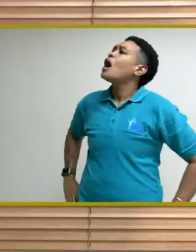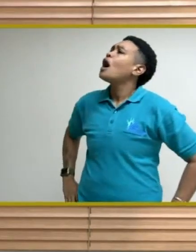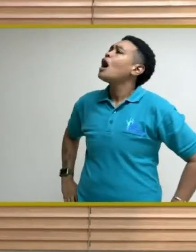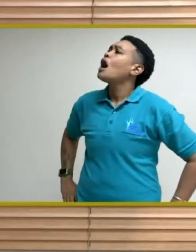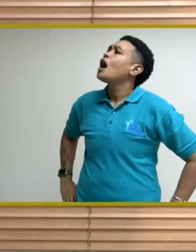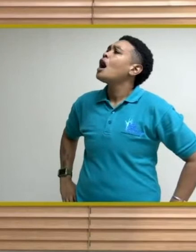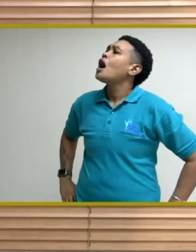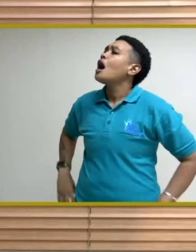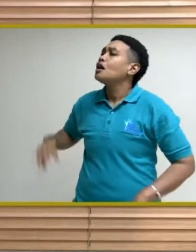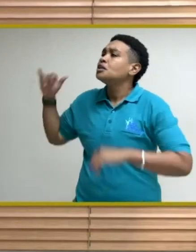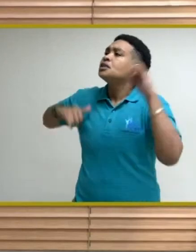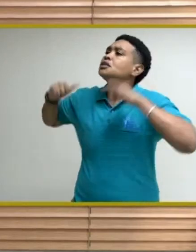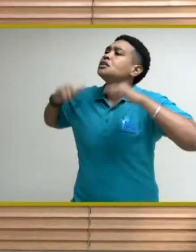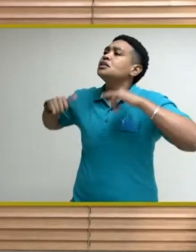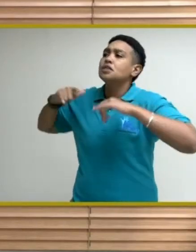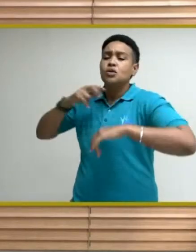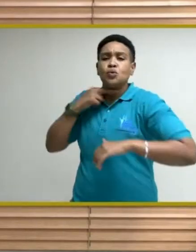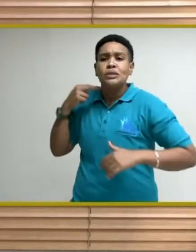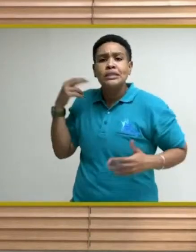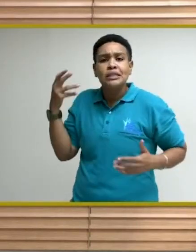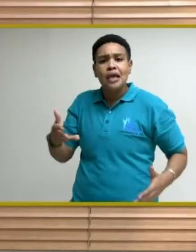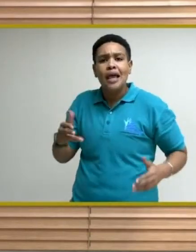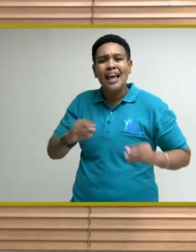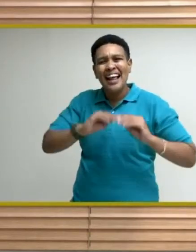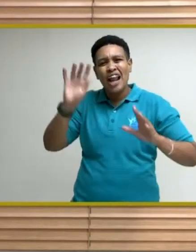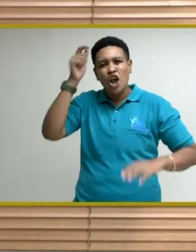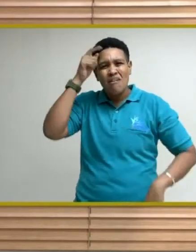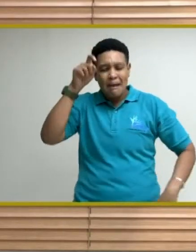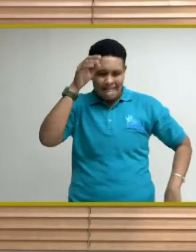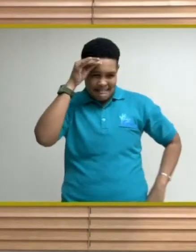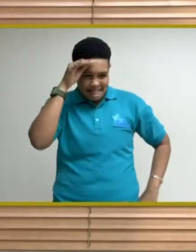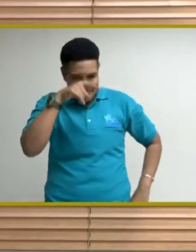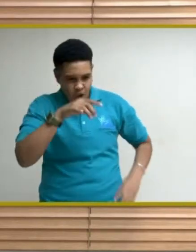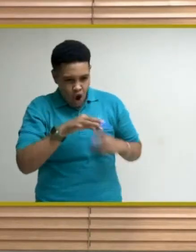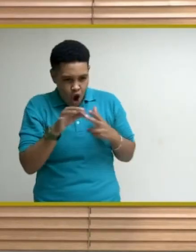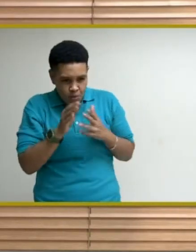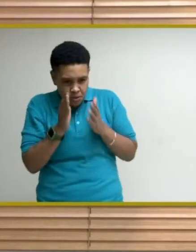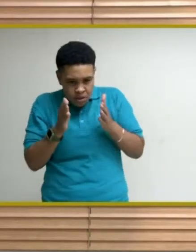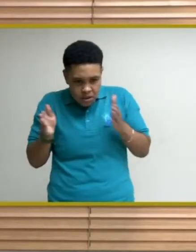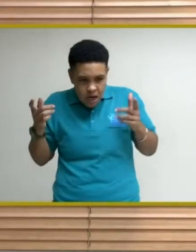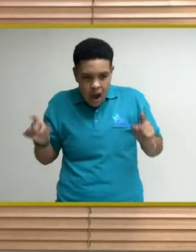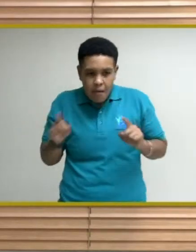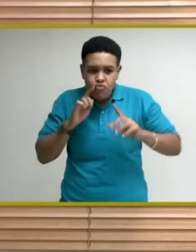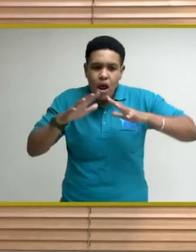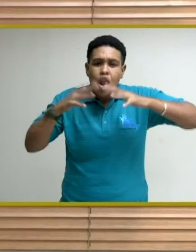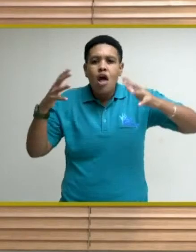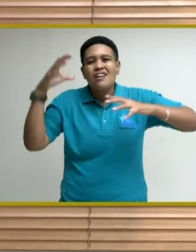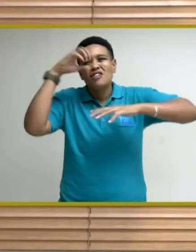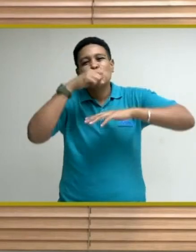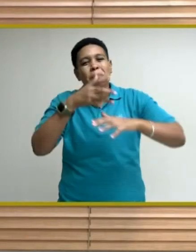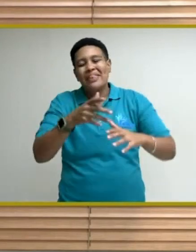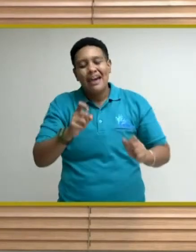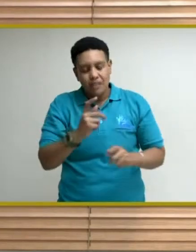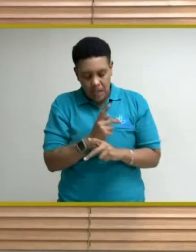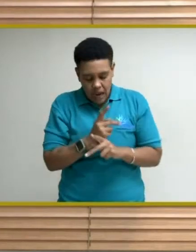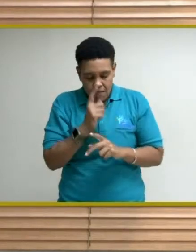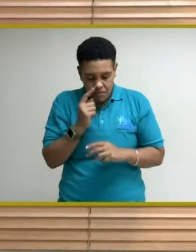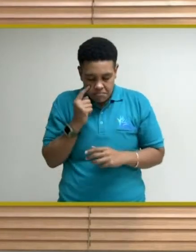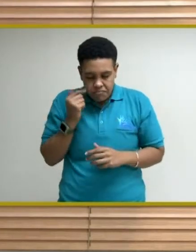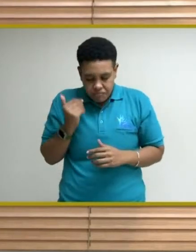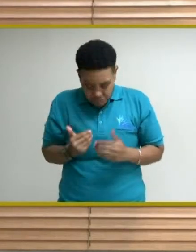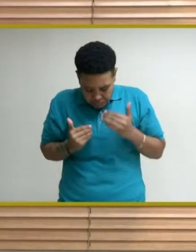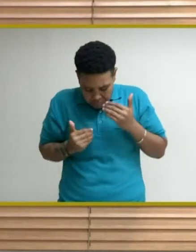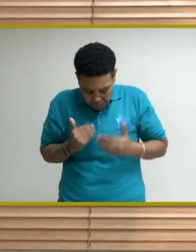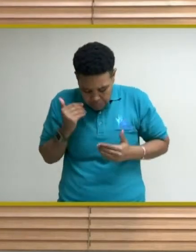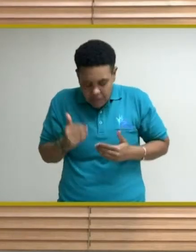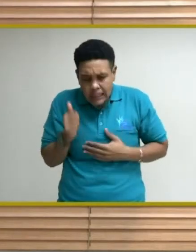result of the travel, then clearly the government would have to consider all of those options. So that's why I said there are a lot of us options there, and we have to take it one